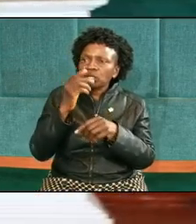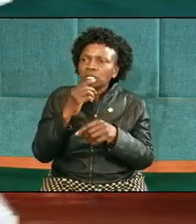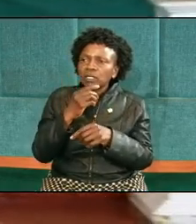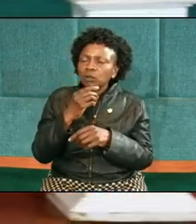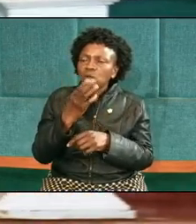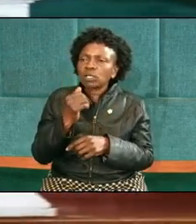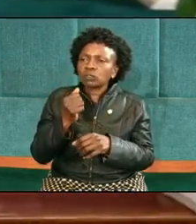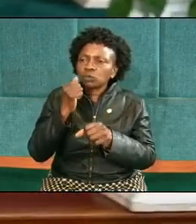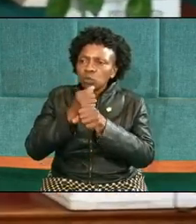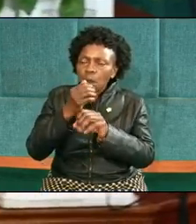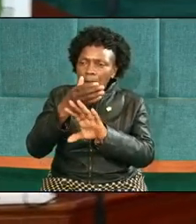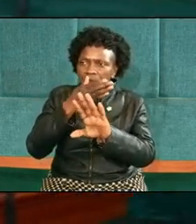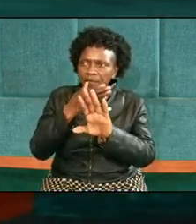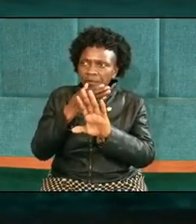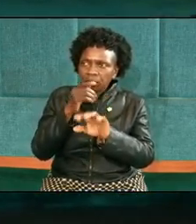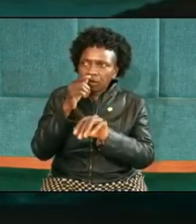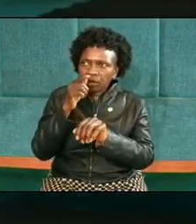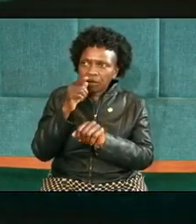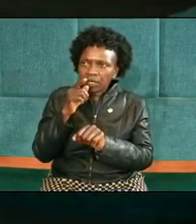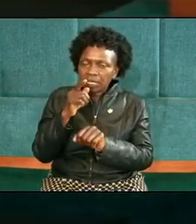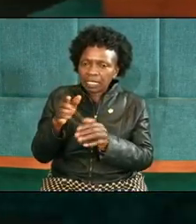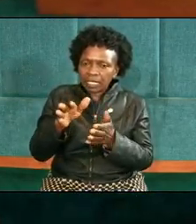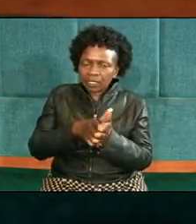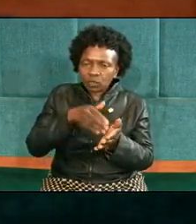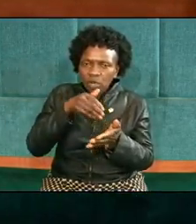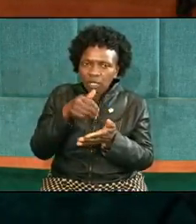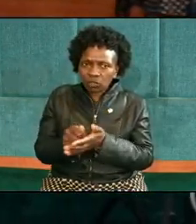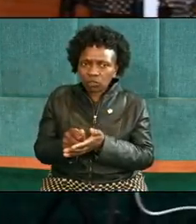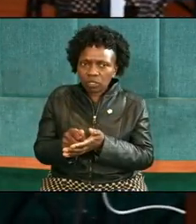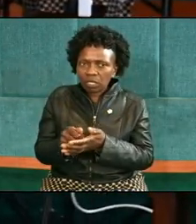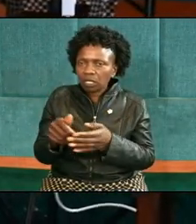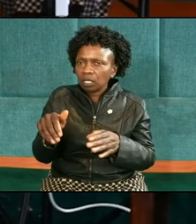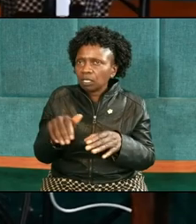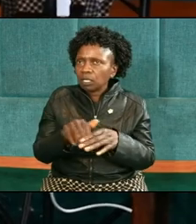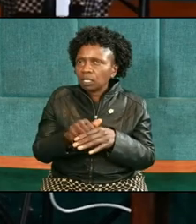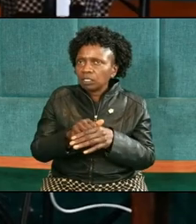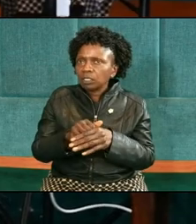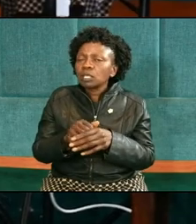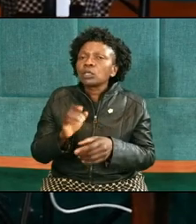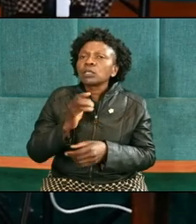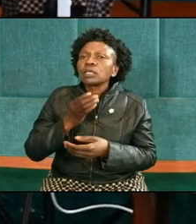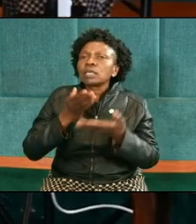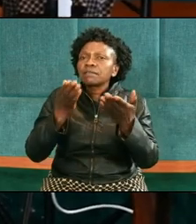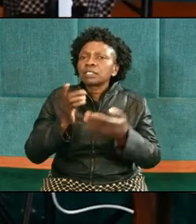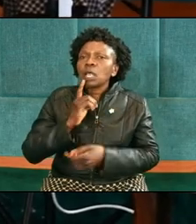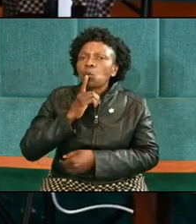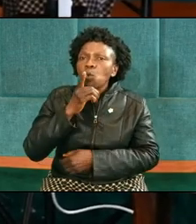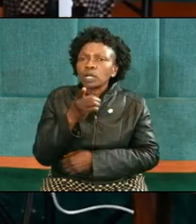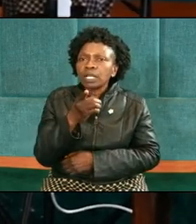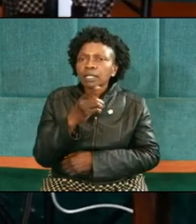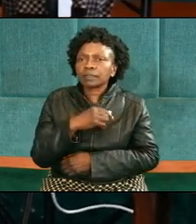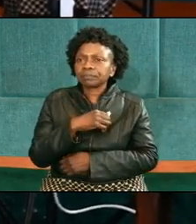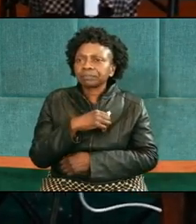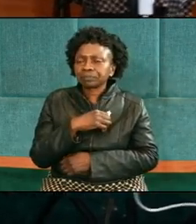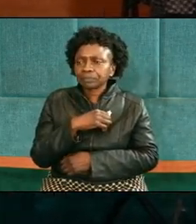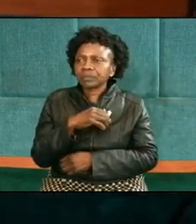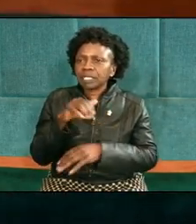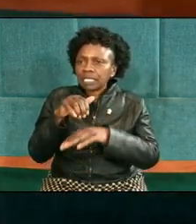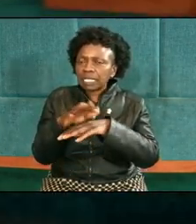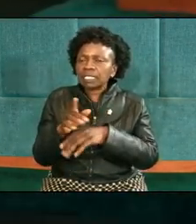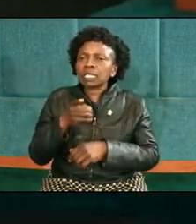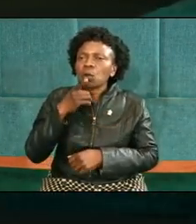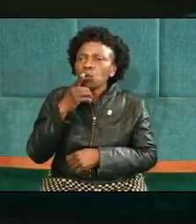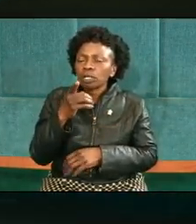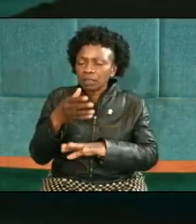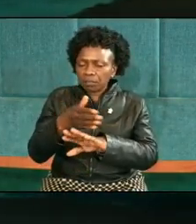do, before destruction, he always sends a warning. Is the church with me? Yes.